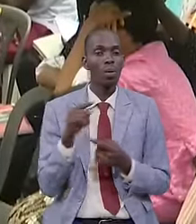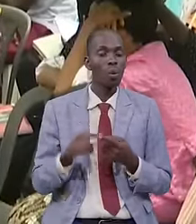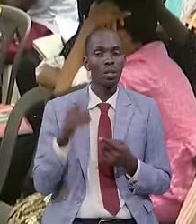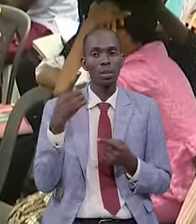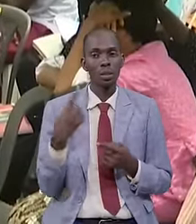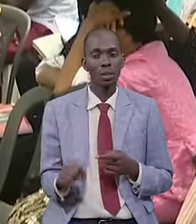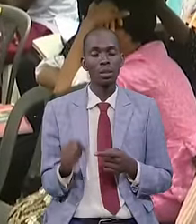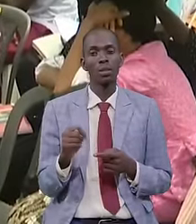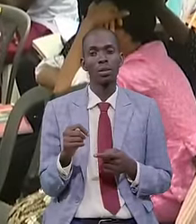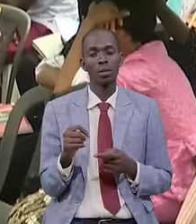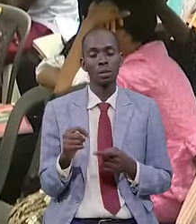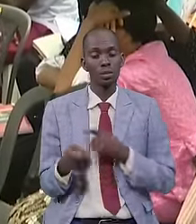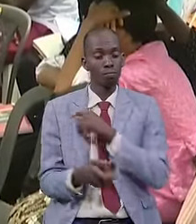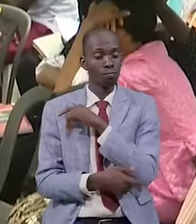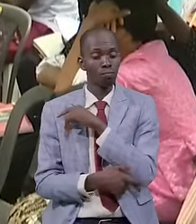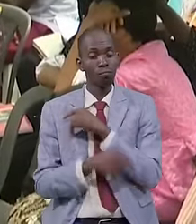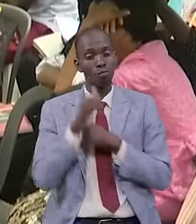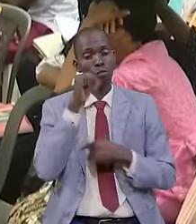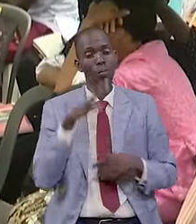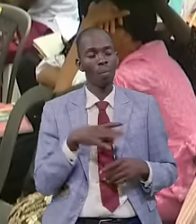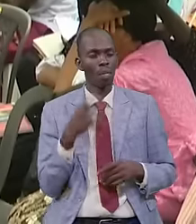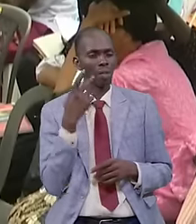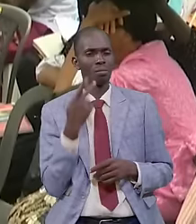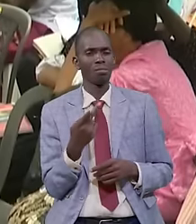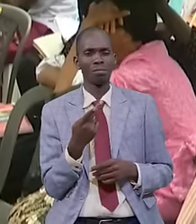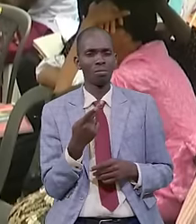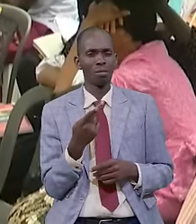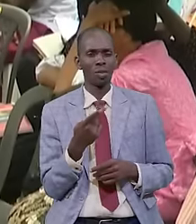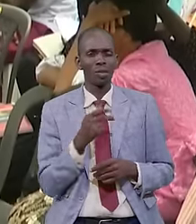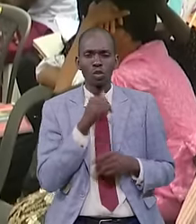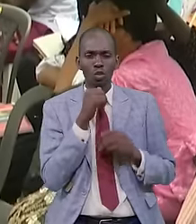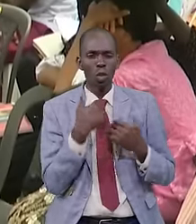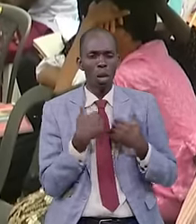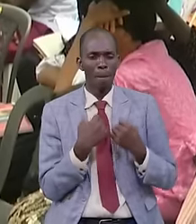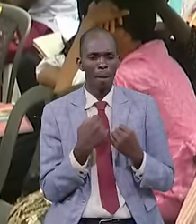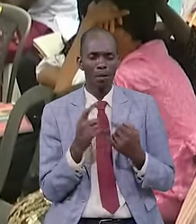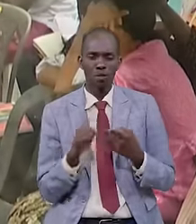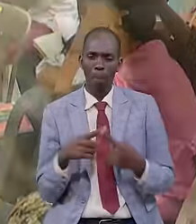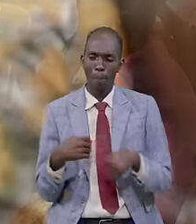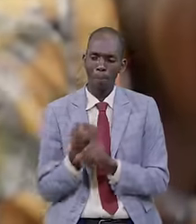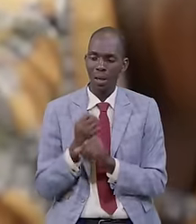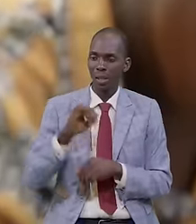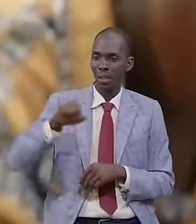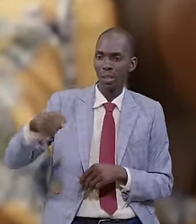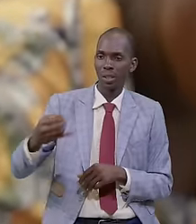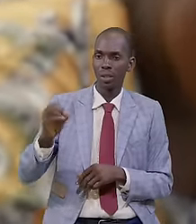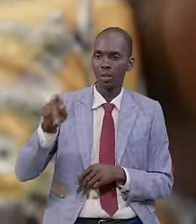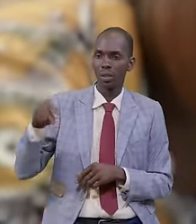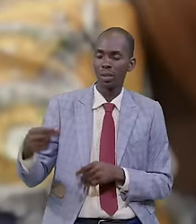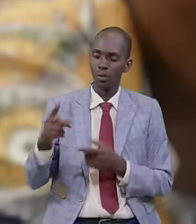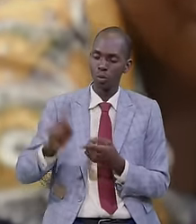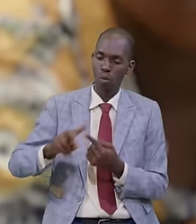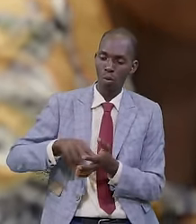she couldn't make Joseph to forget his dream, he told a big